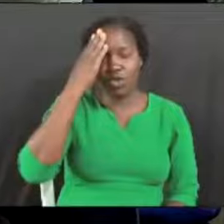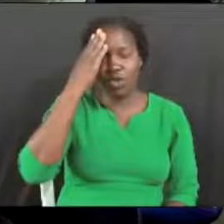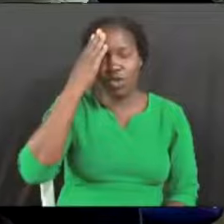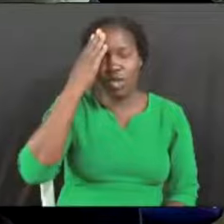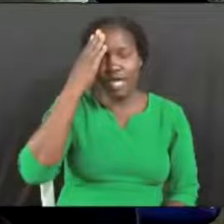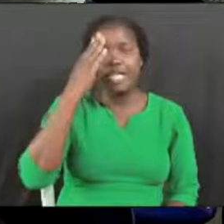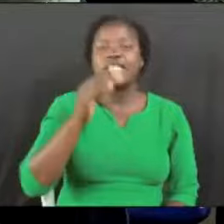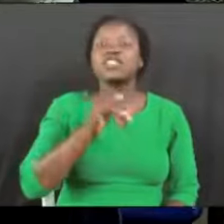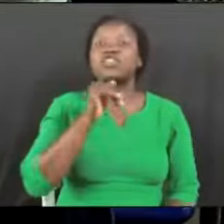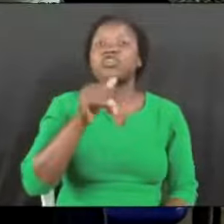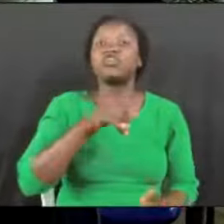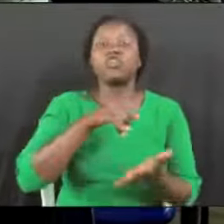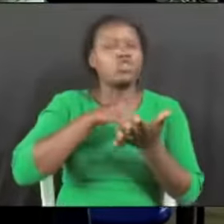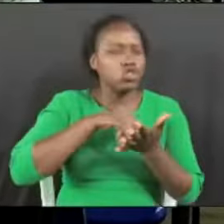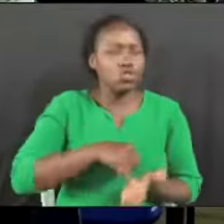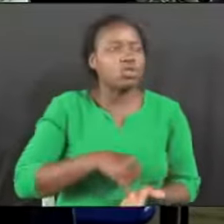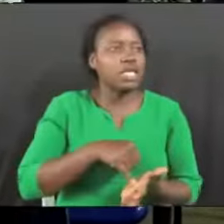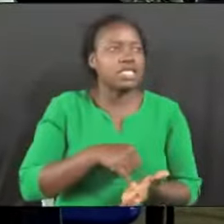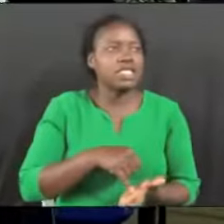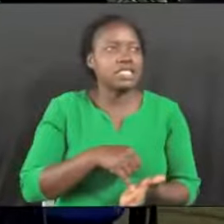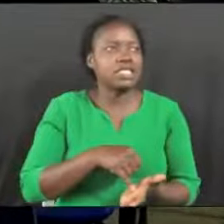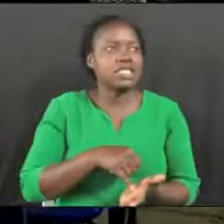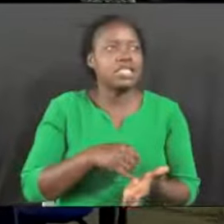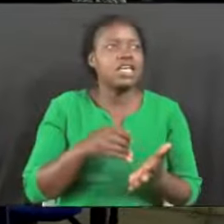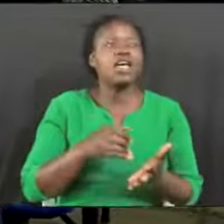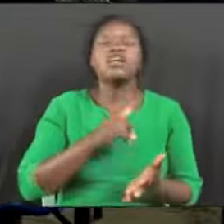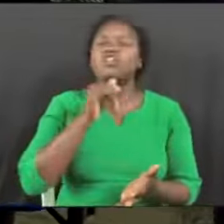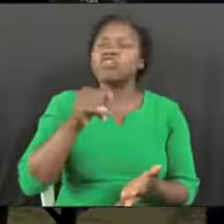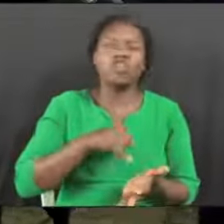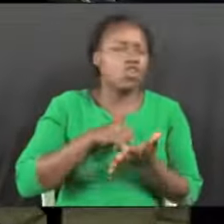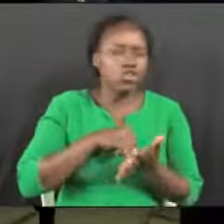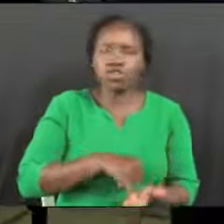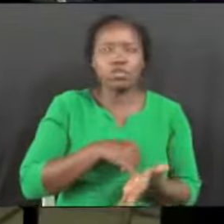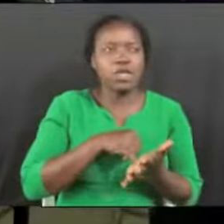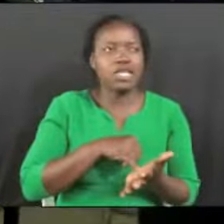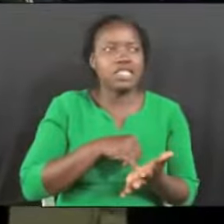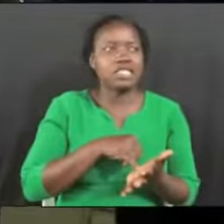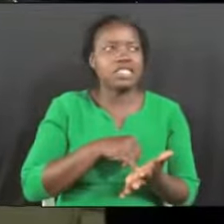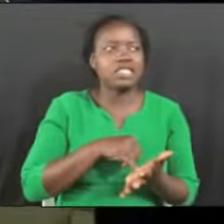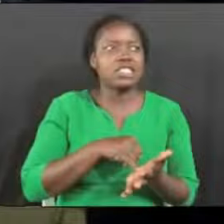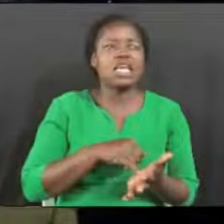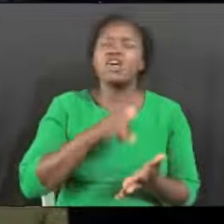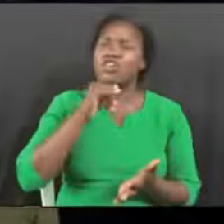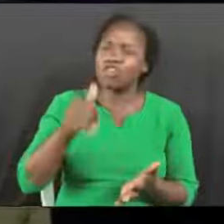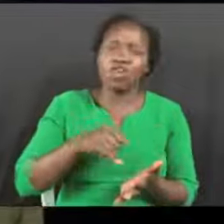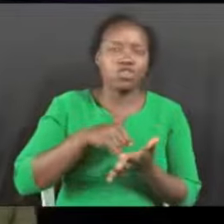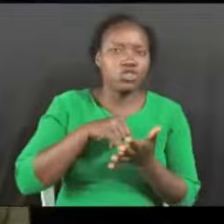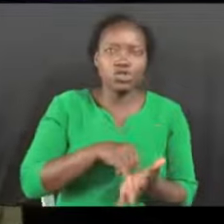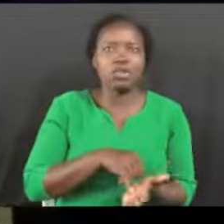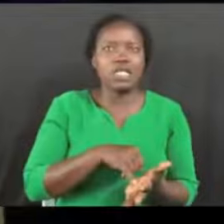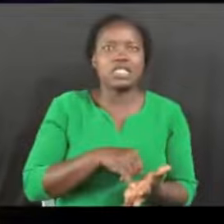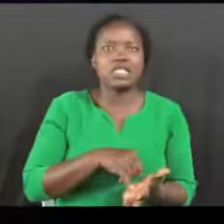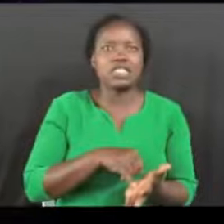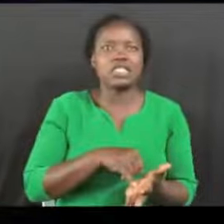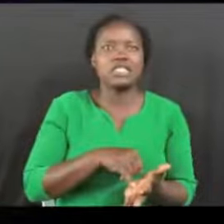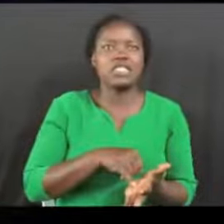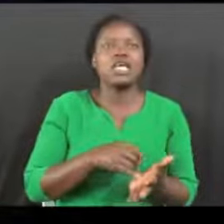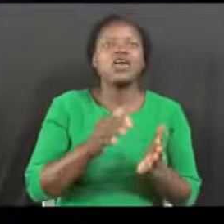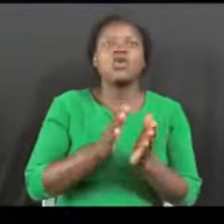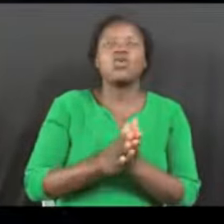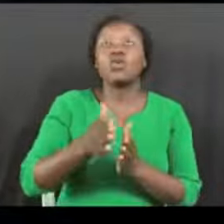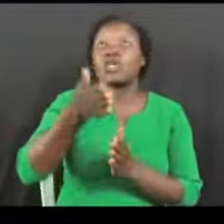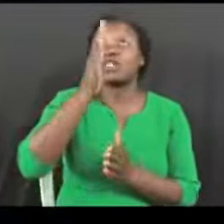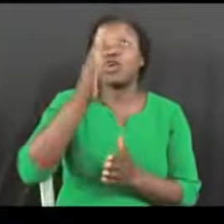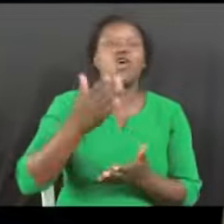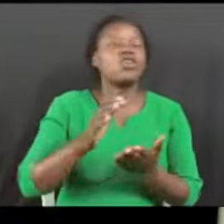it is not to mess, not to mess, not to mess with God's